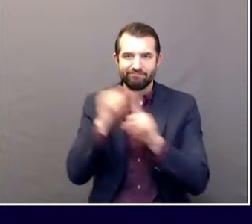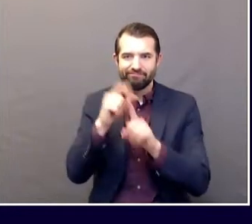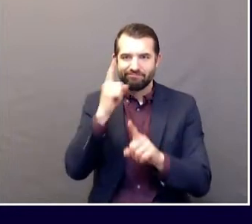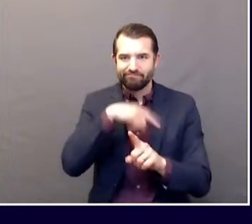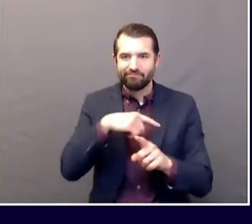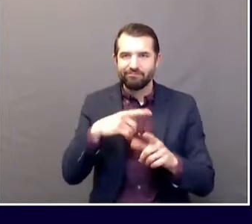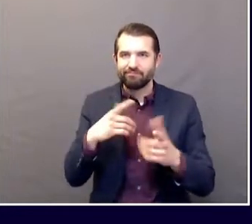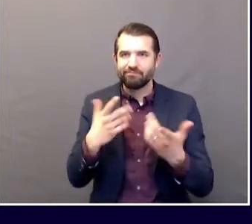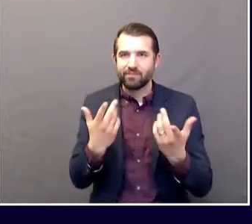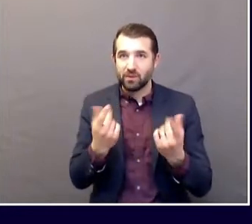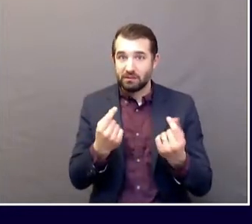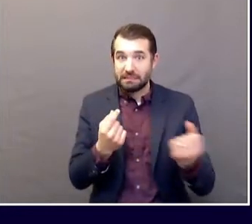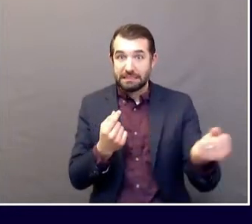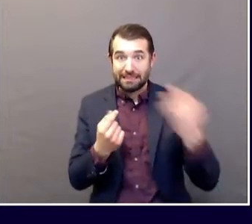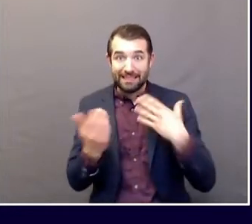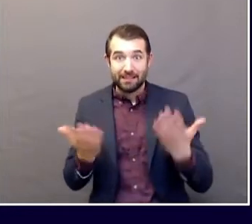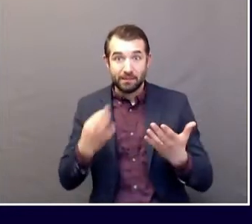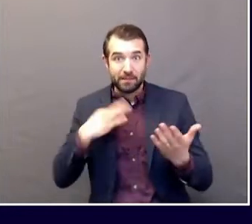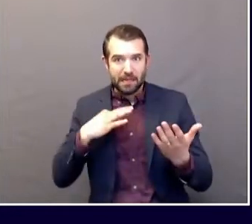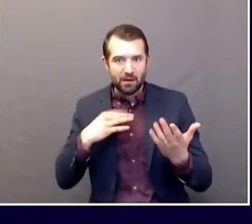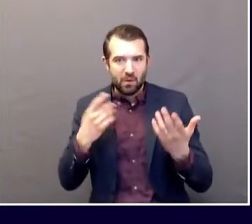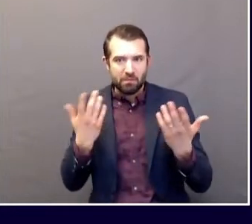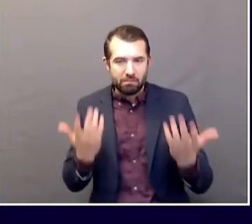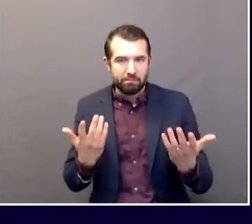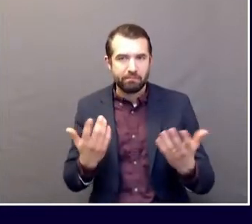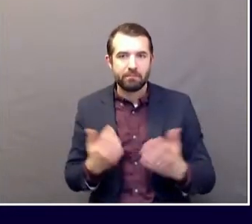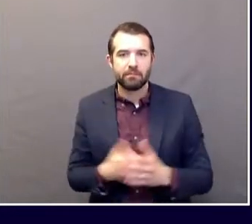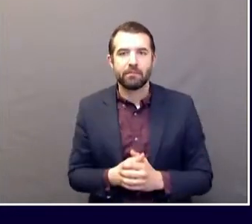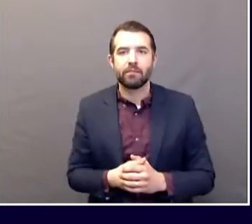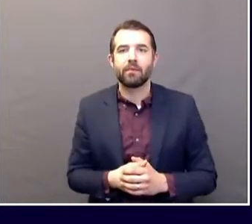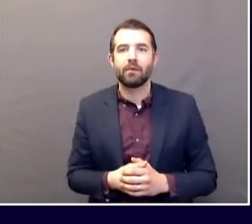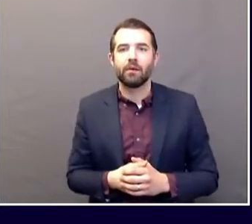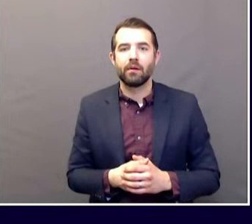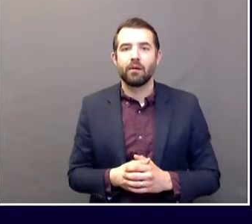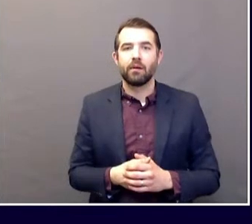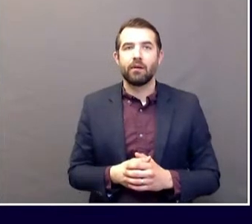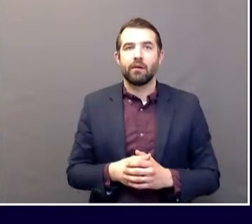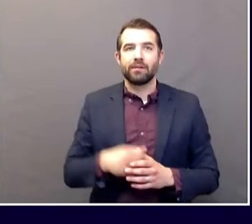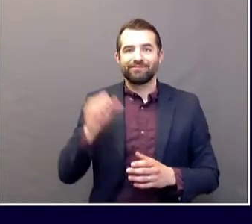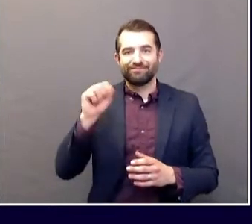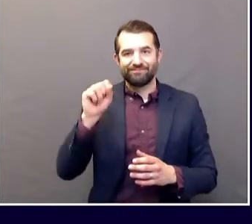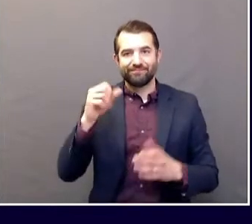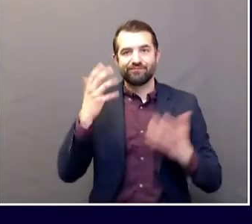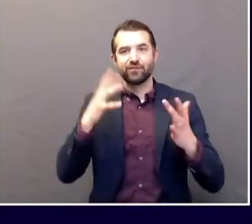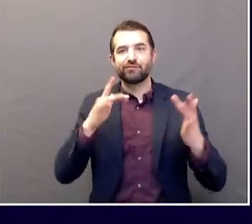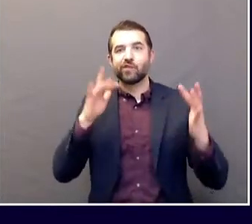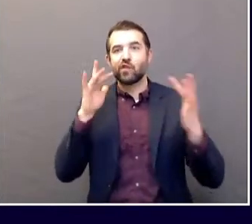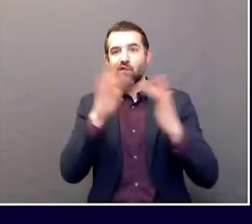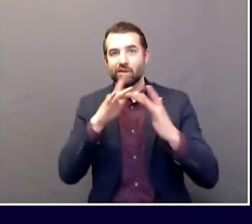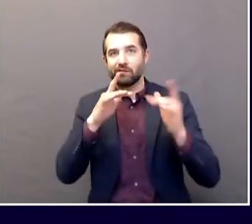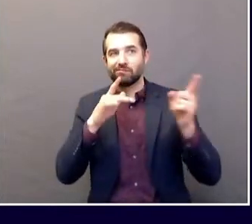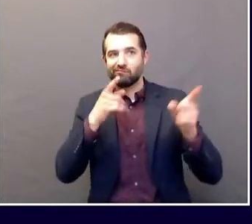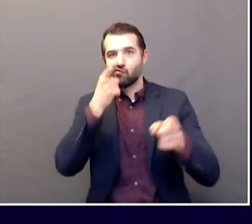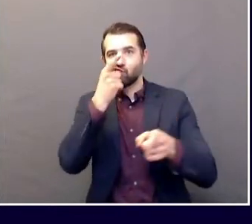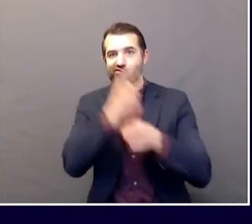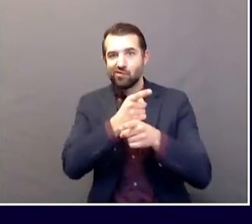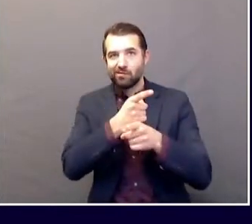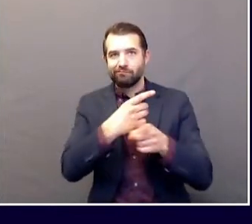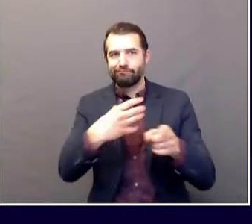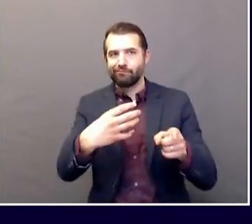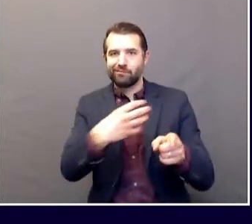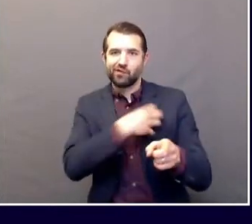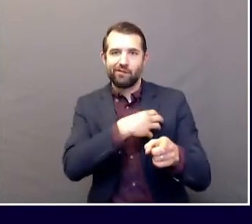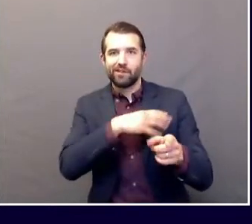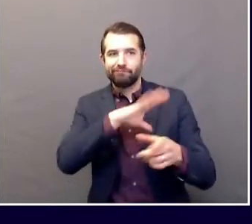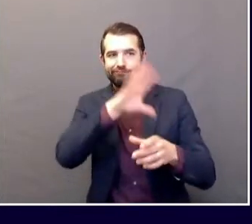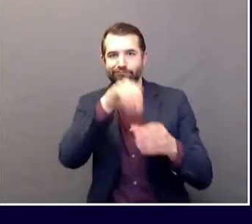I'll begin by saying we have contacted the appropriate enforcement authorities about this to ensure that we are